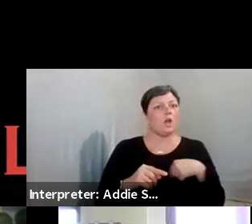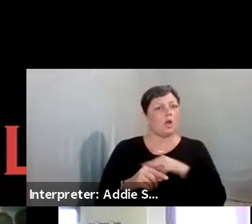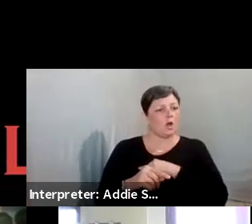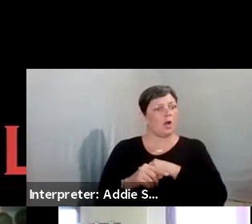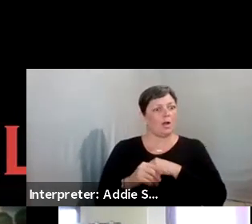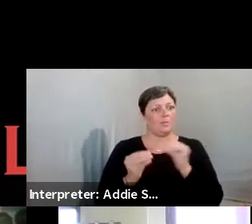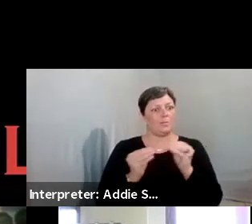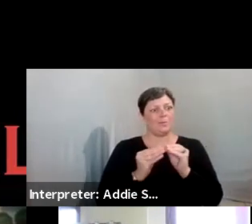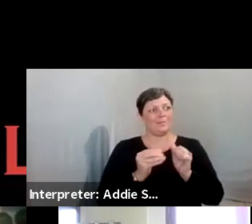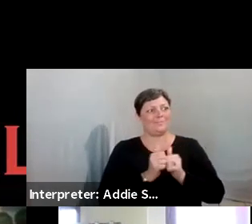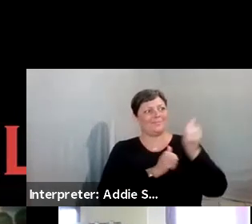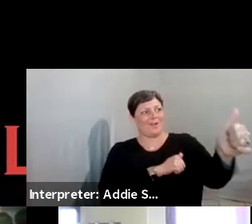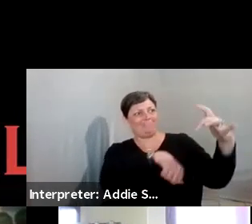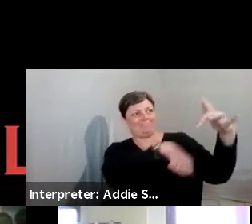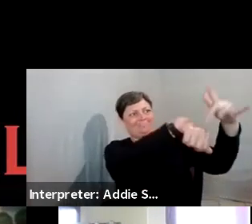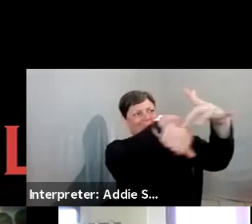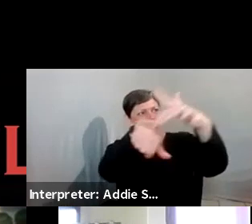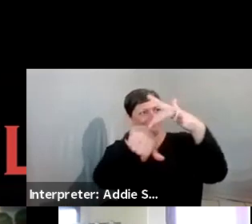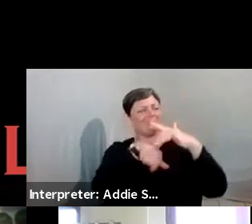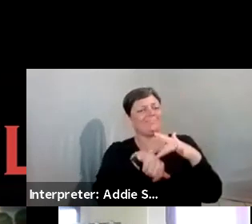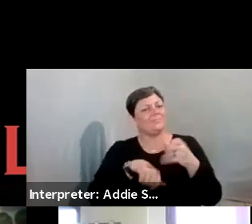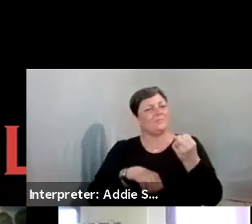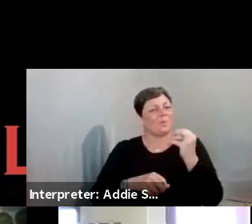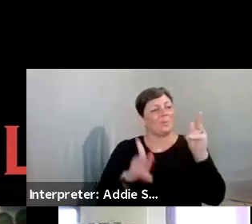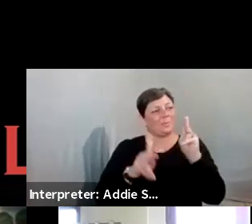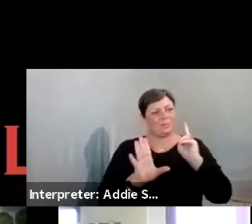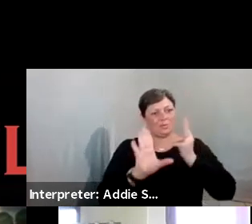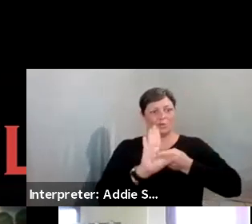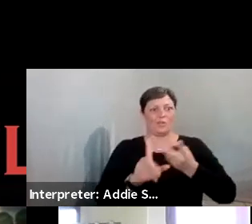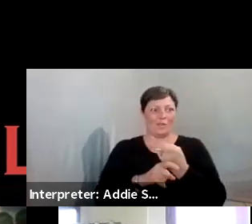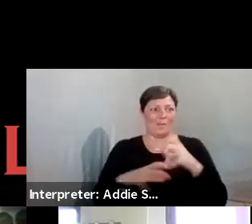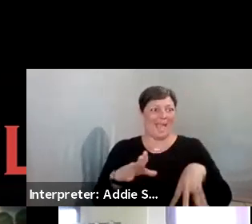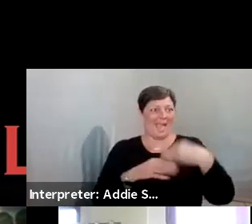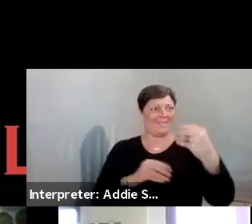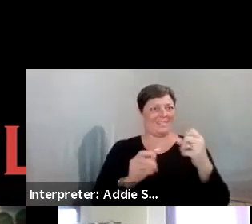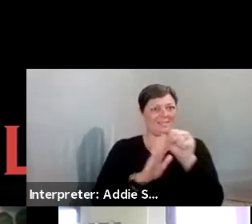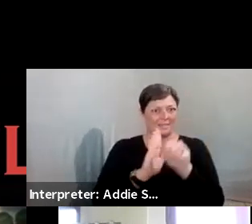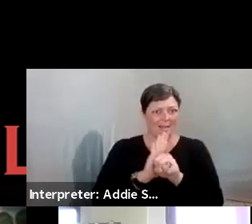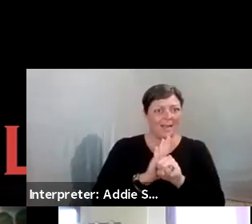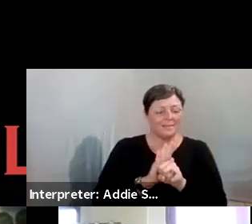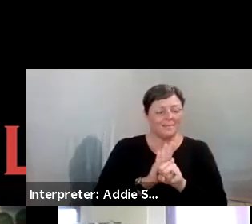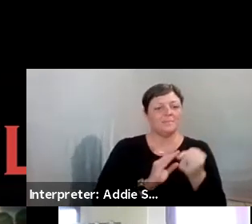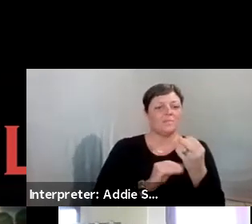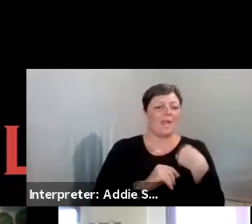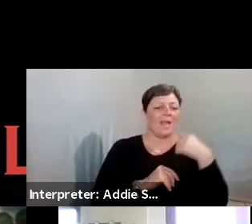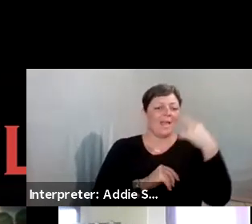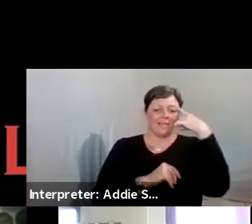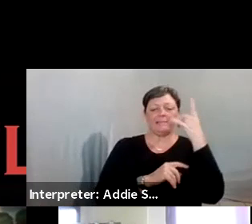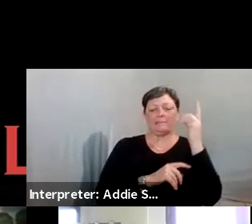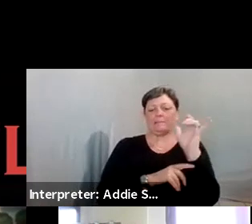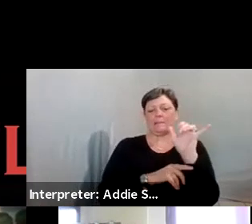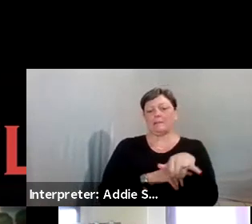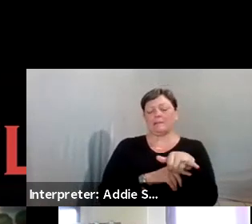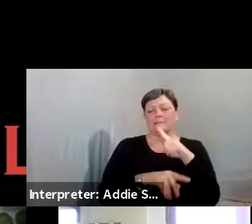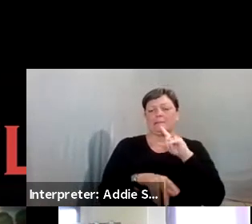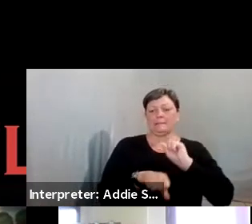go beyond our service area. So we're seeing people join us from even outside of the state. So I think that's